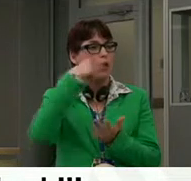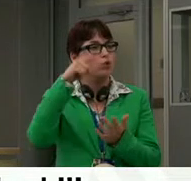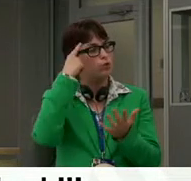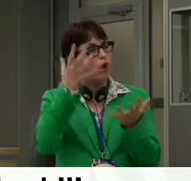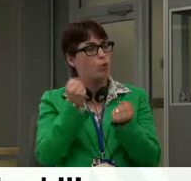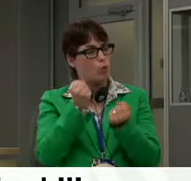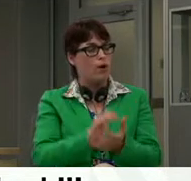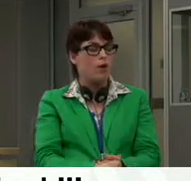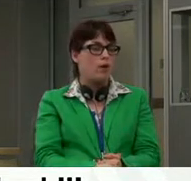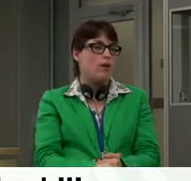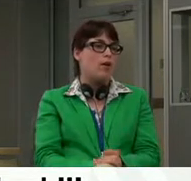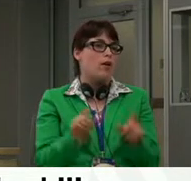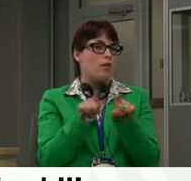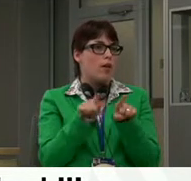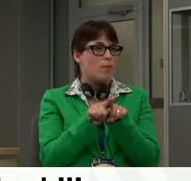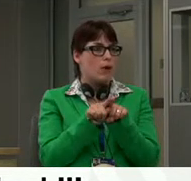education that